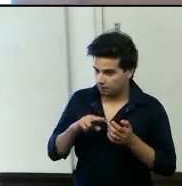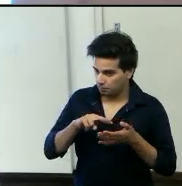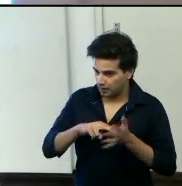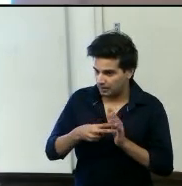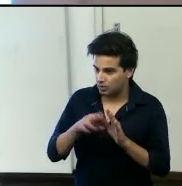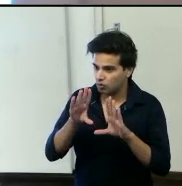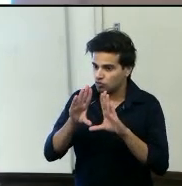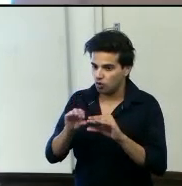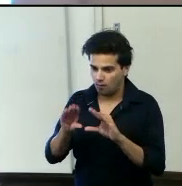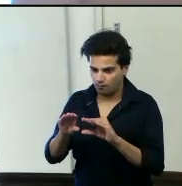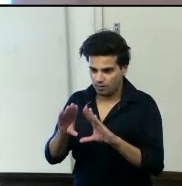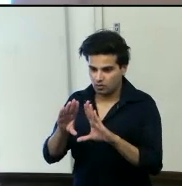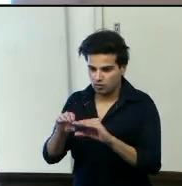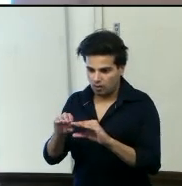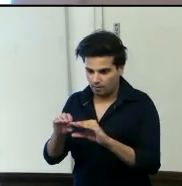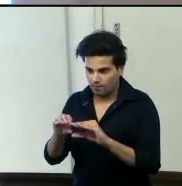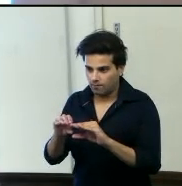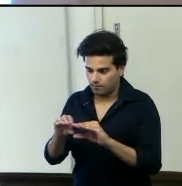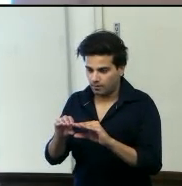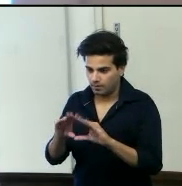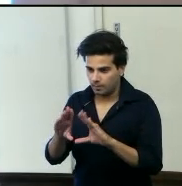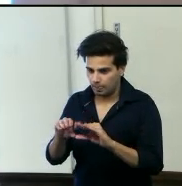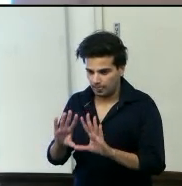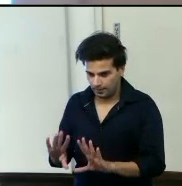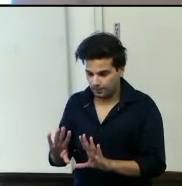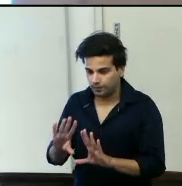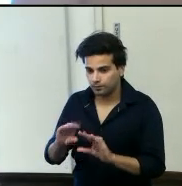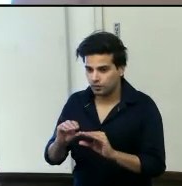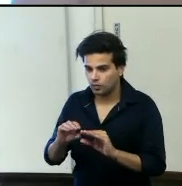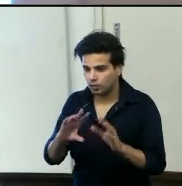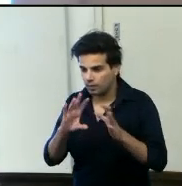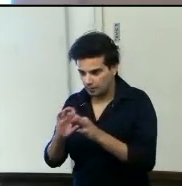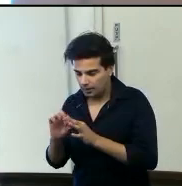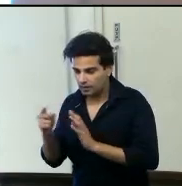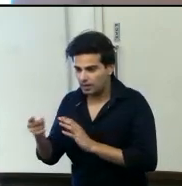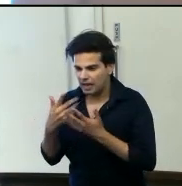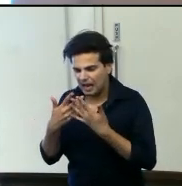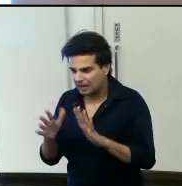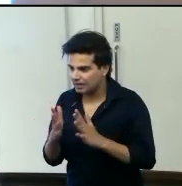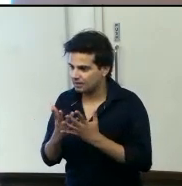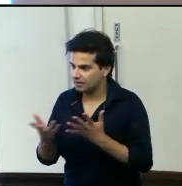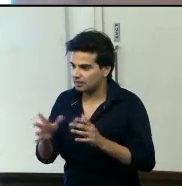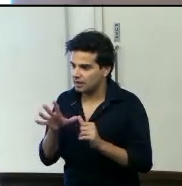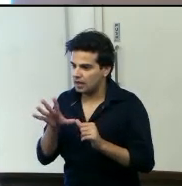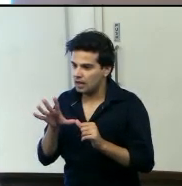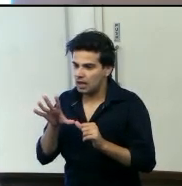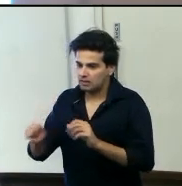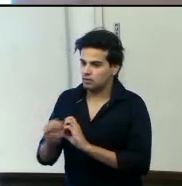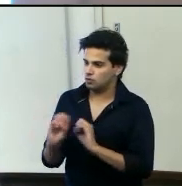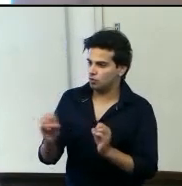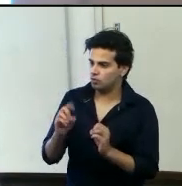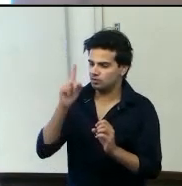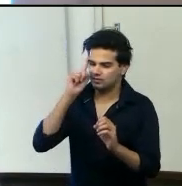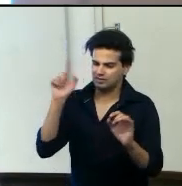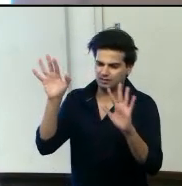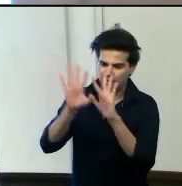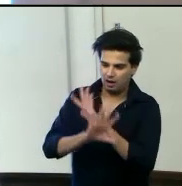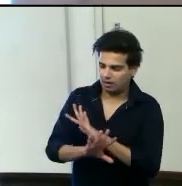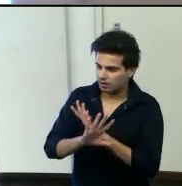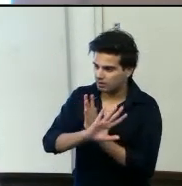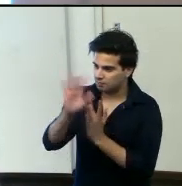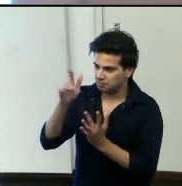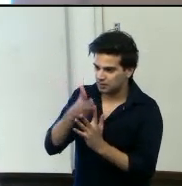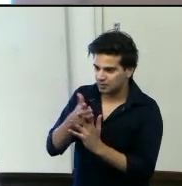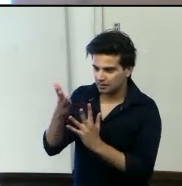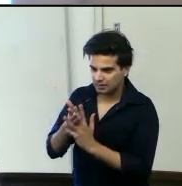soft breasts, a pair. Also the enigmatic, inaccessible dark between a